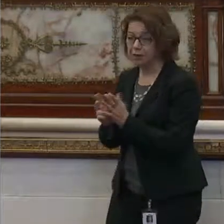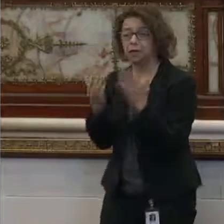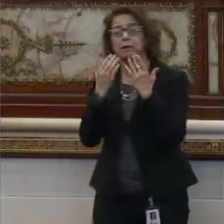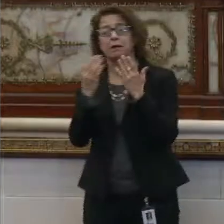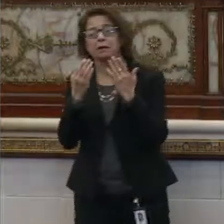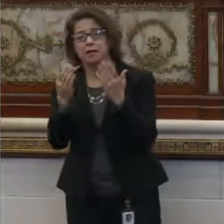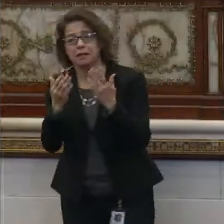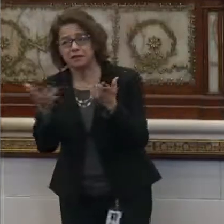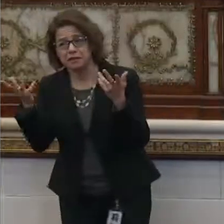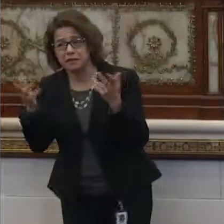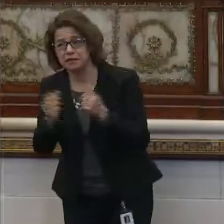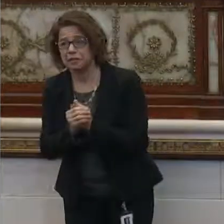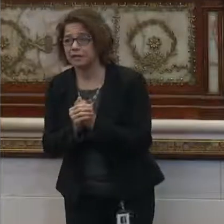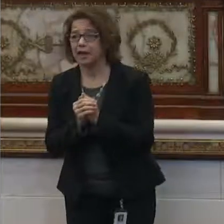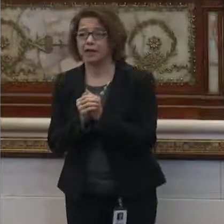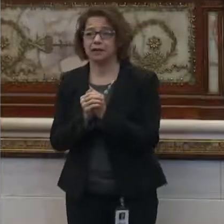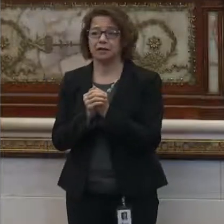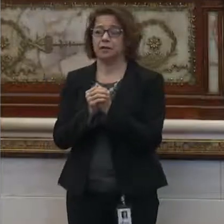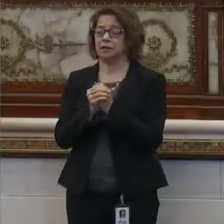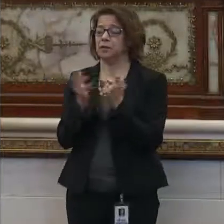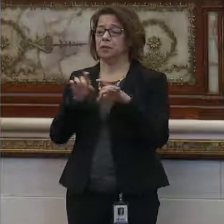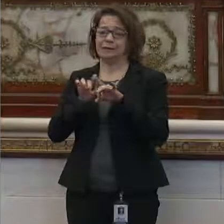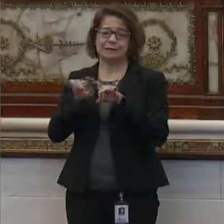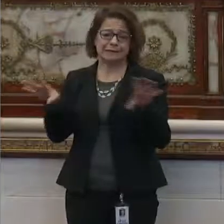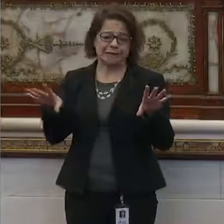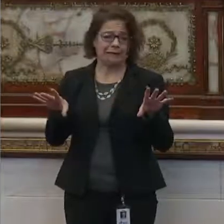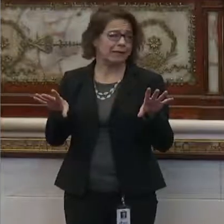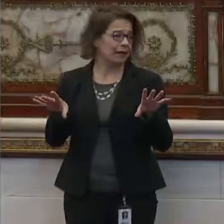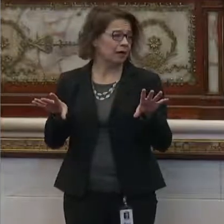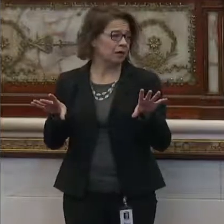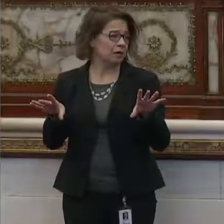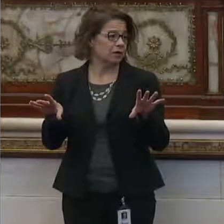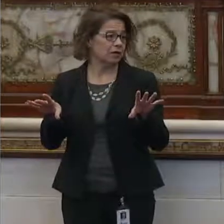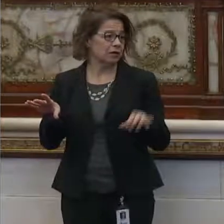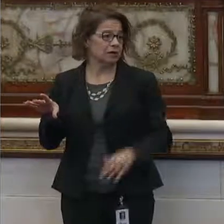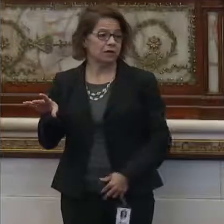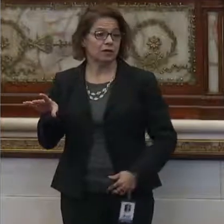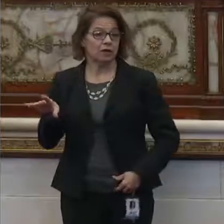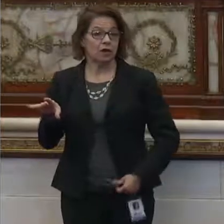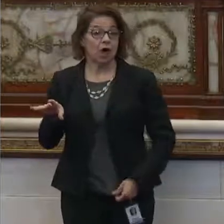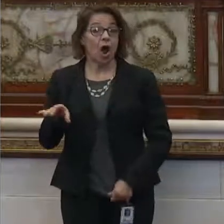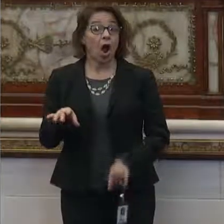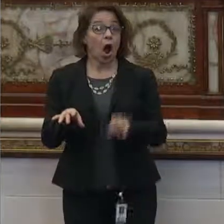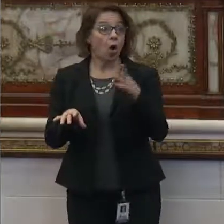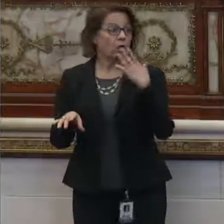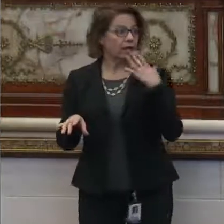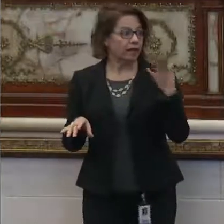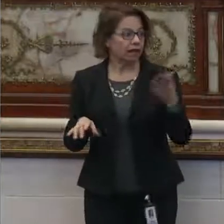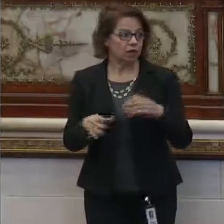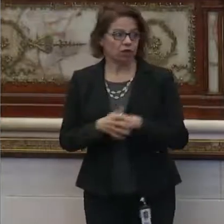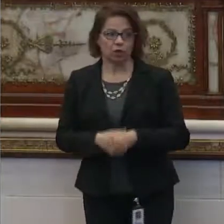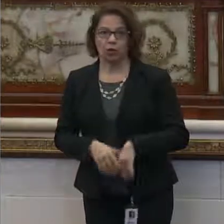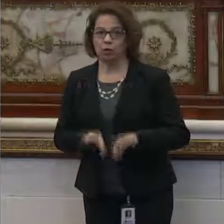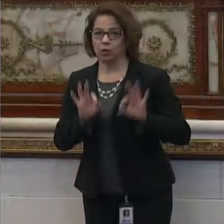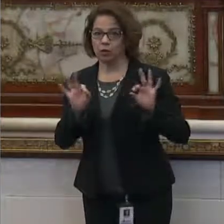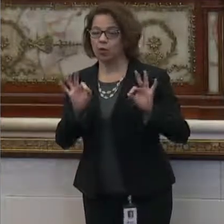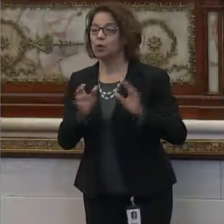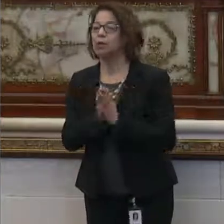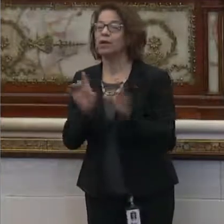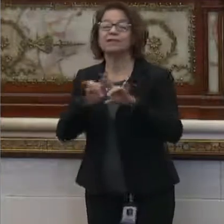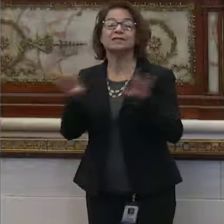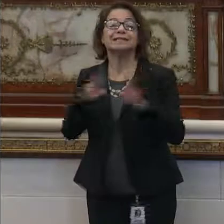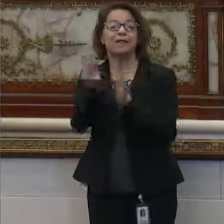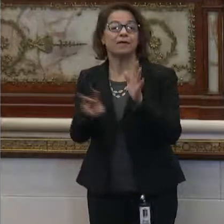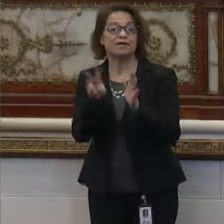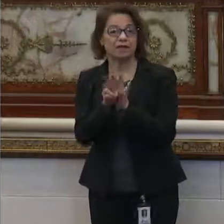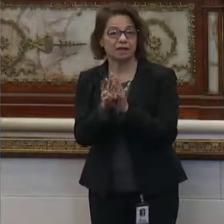Okay. Yeah, I don't know if it's something that could be sent around individually to members, but that would be great if we can get it out to the committee, get the video out so they can